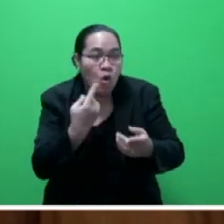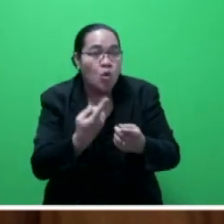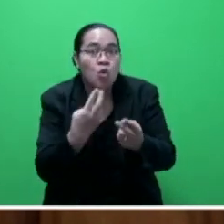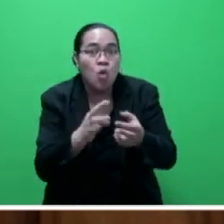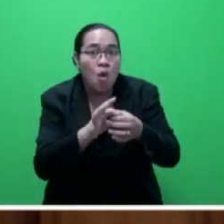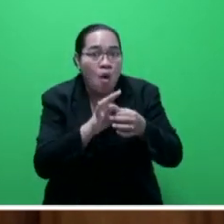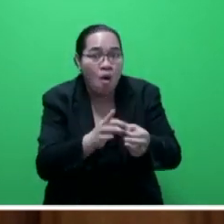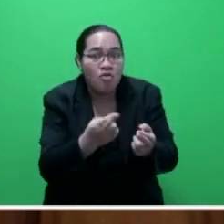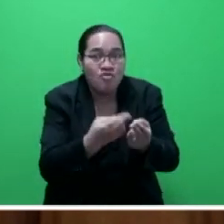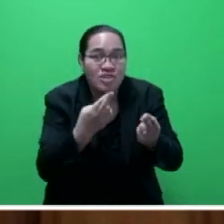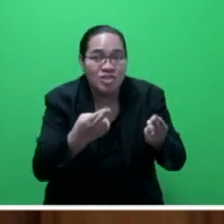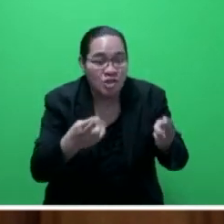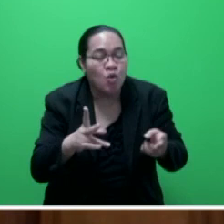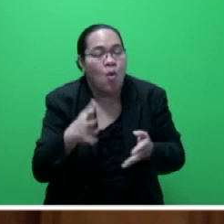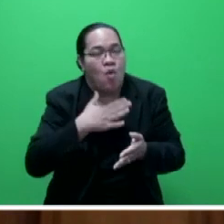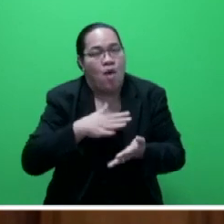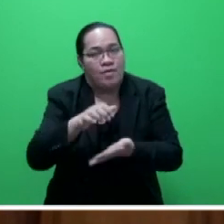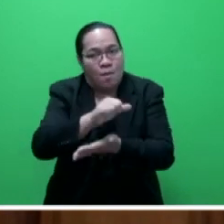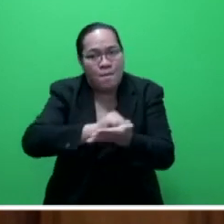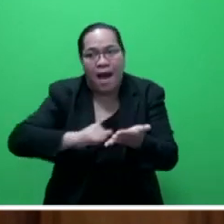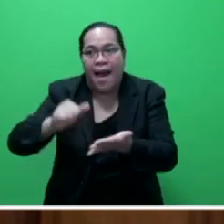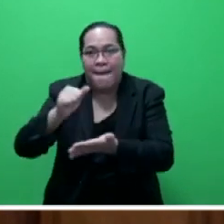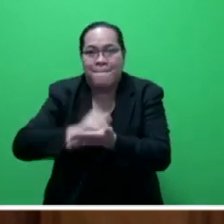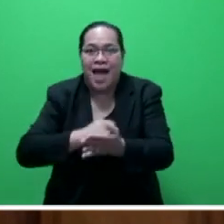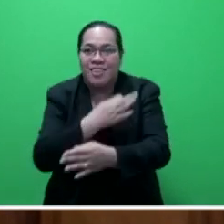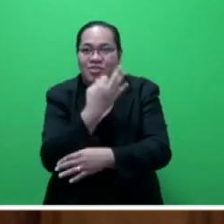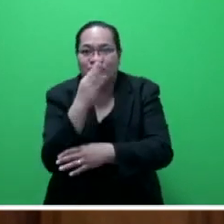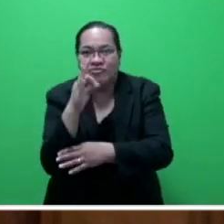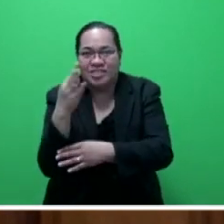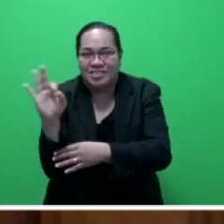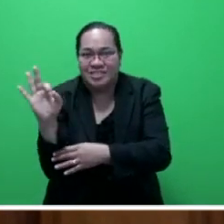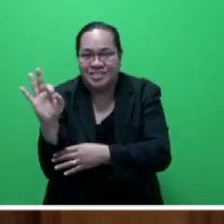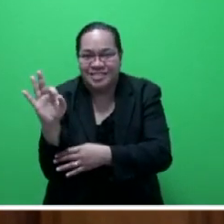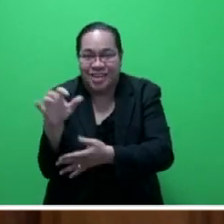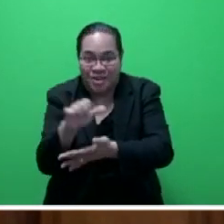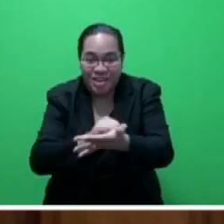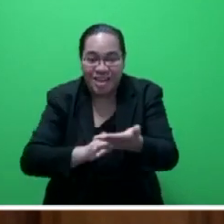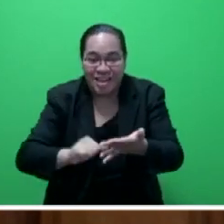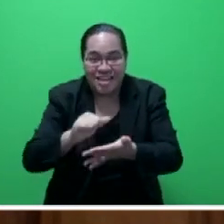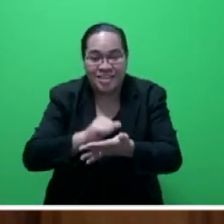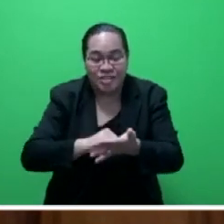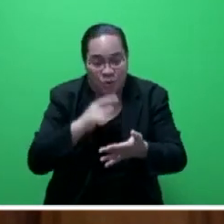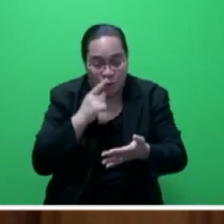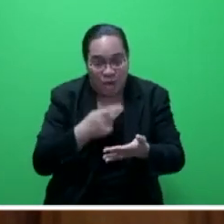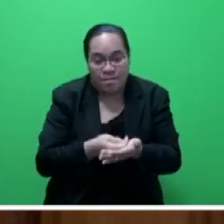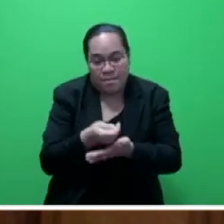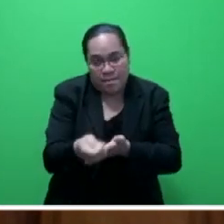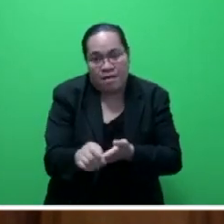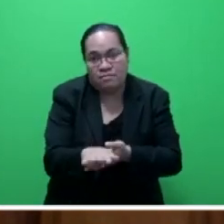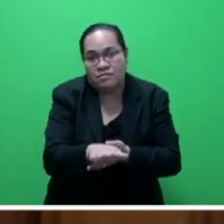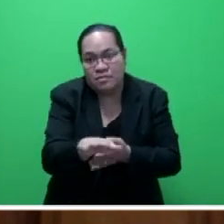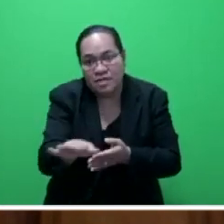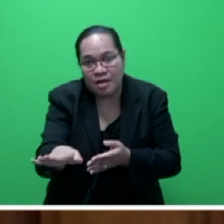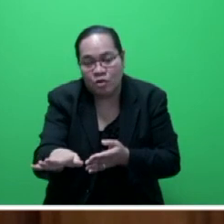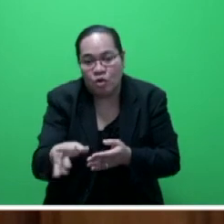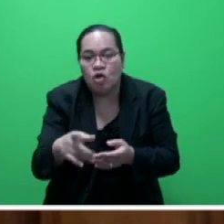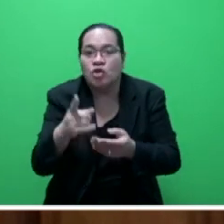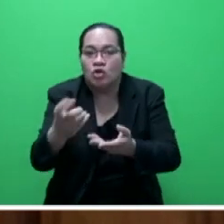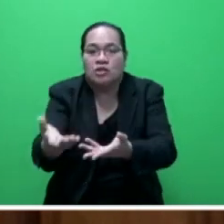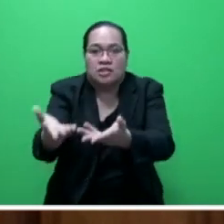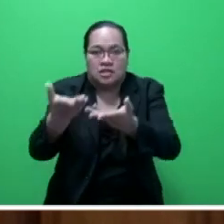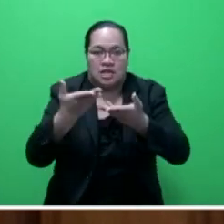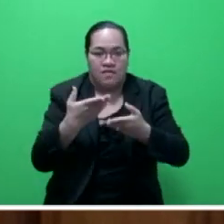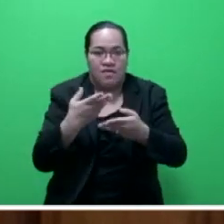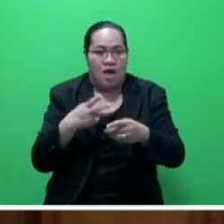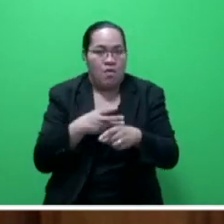to purchase the fallen trees. It is considering paying stumpage to the resource owners, providing timber to build